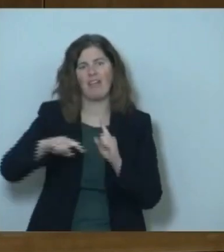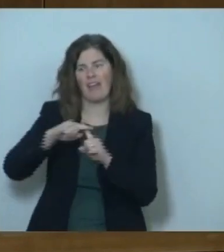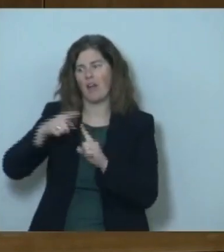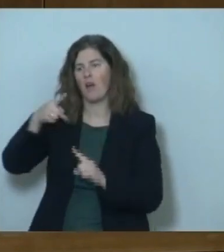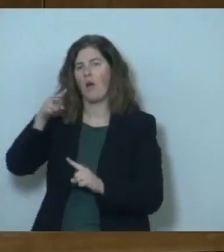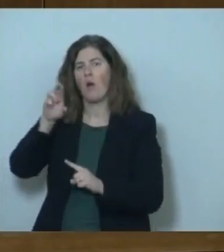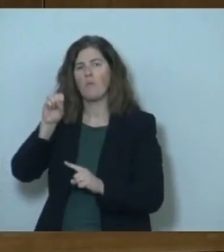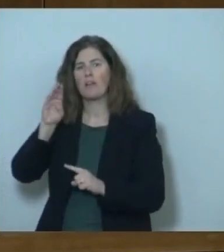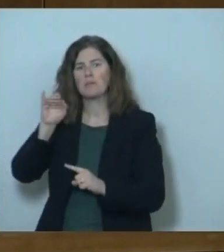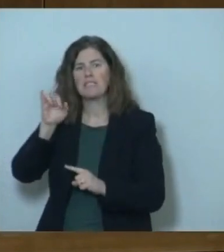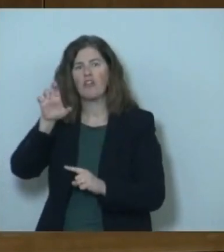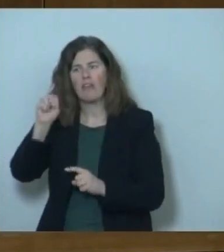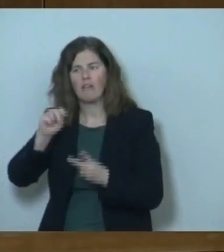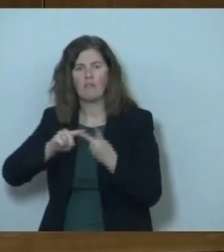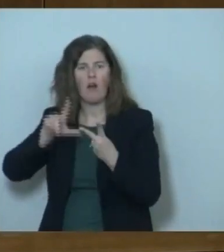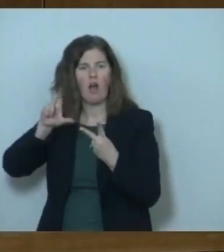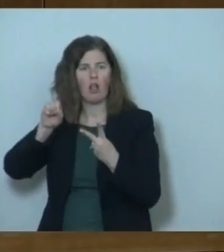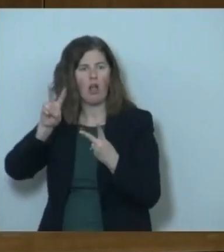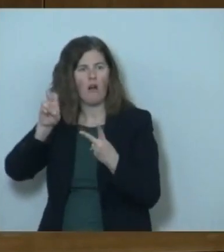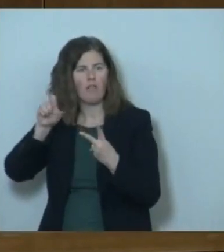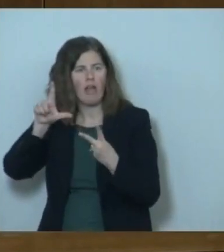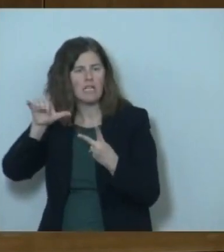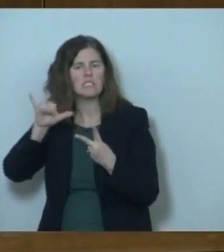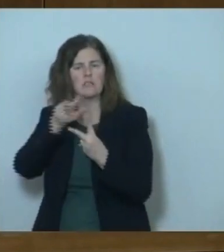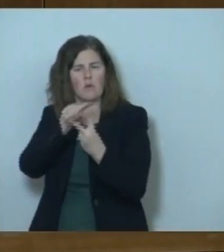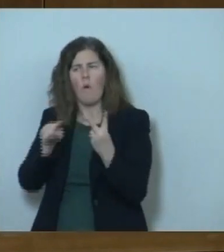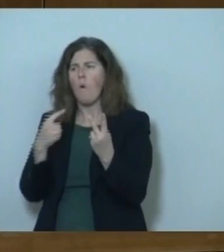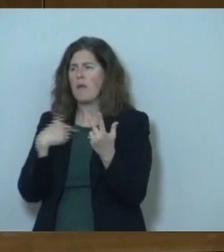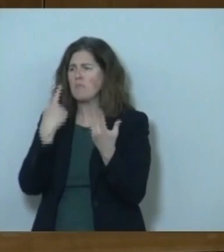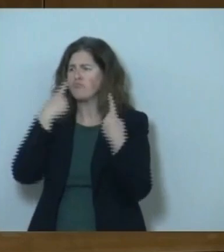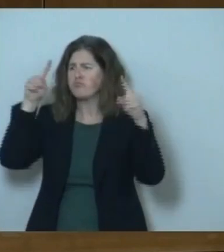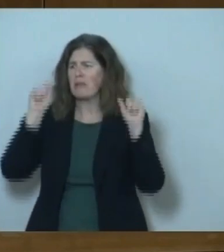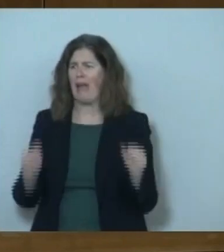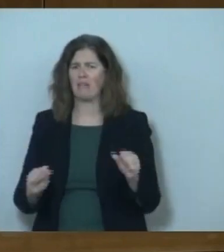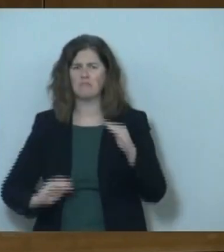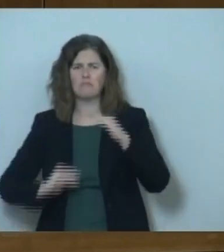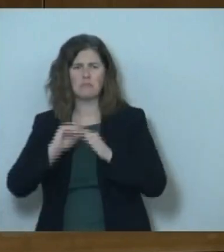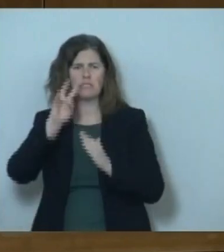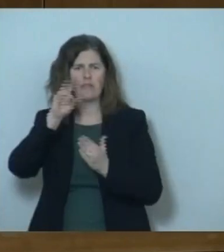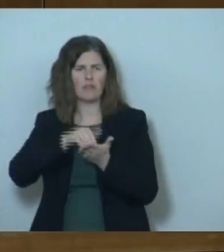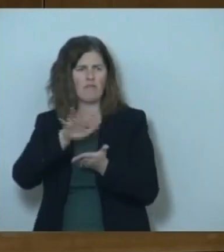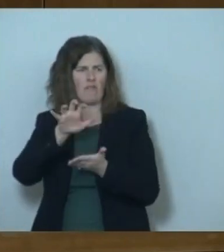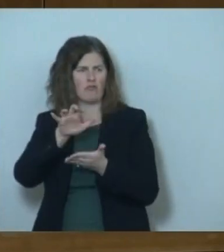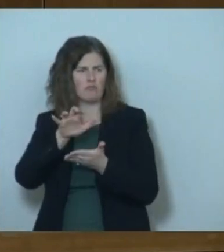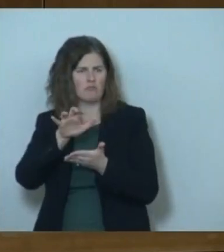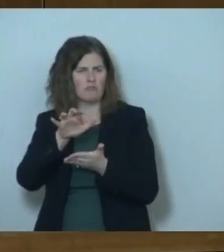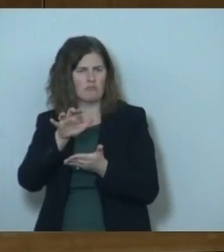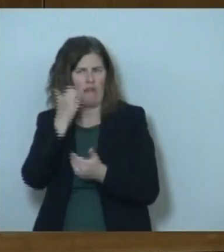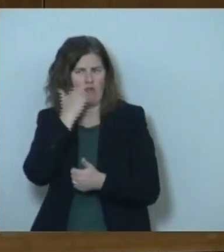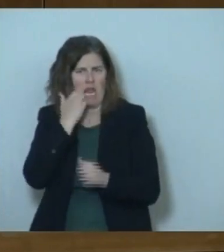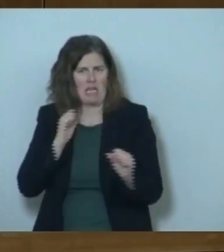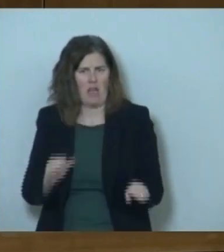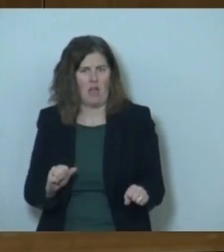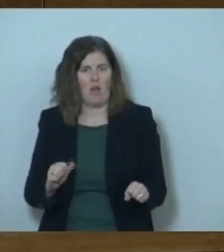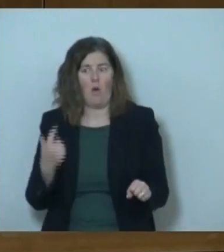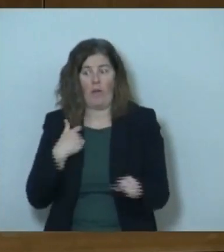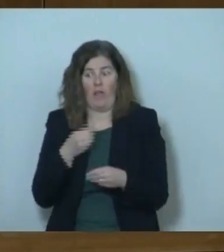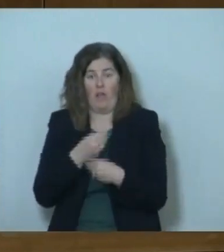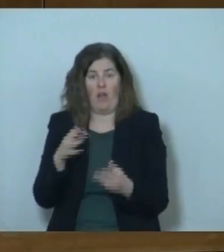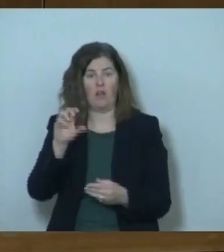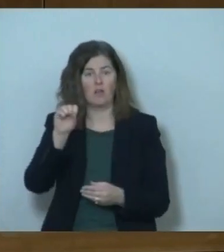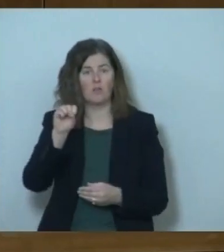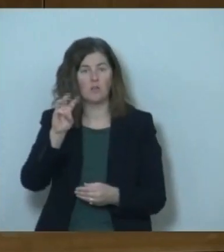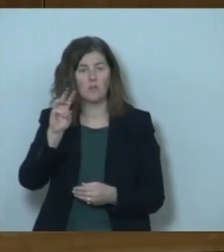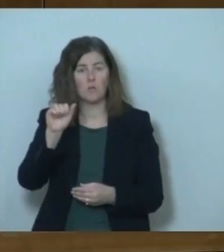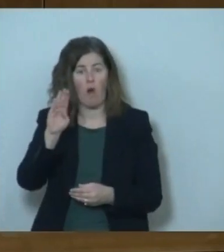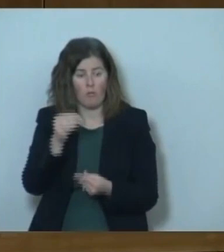Lovelace and our other private partners. But we can do it. But we dispense the swabs, as the governor was